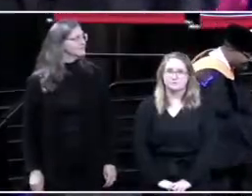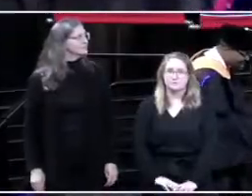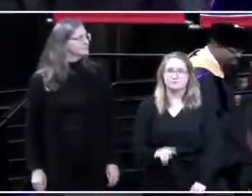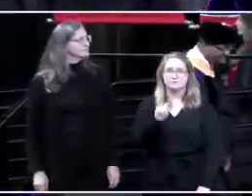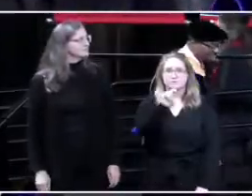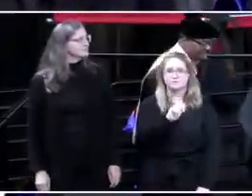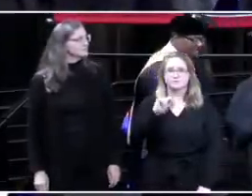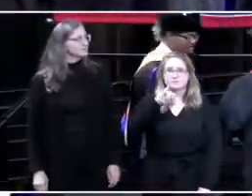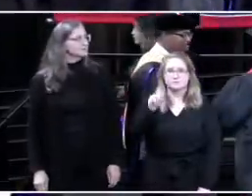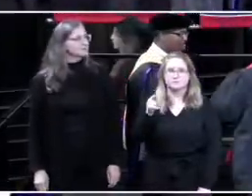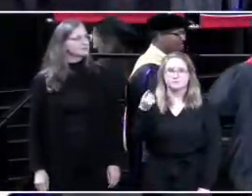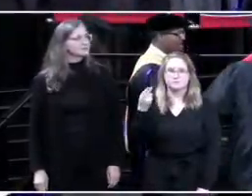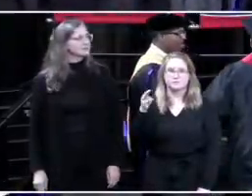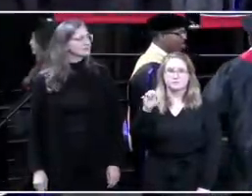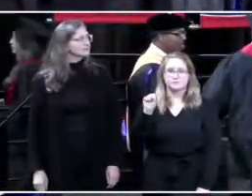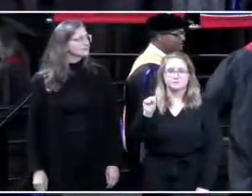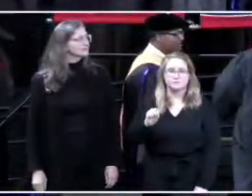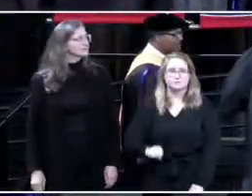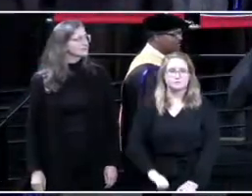Tyler Jamal Thomas.